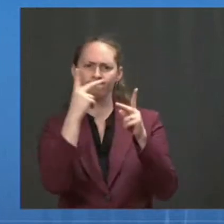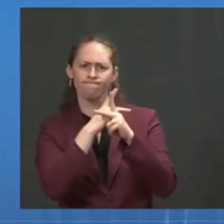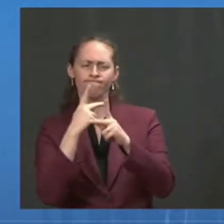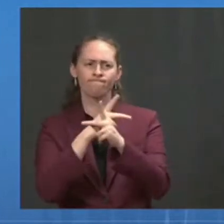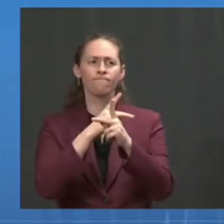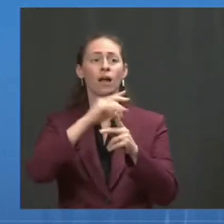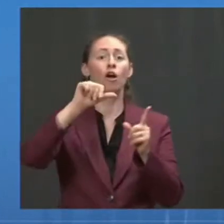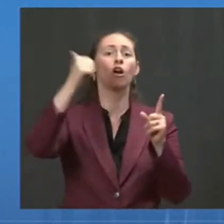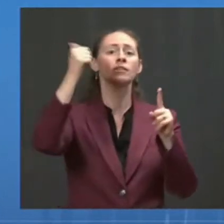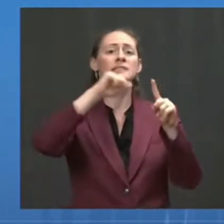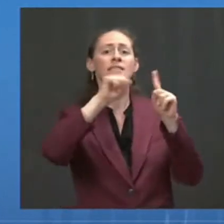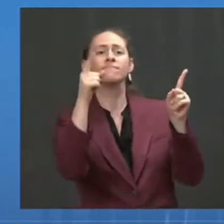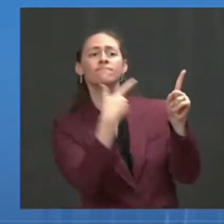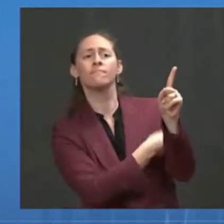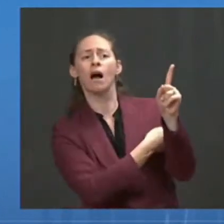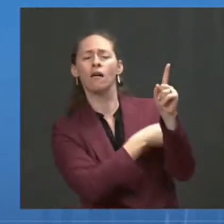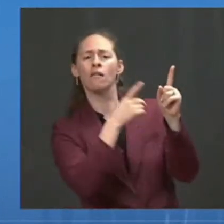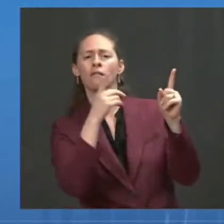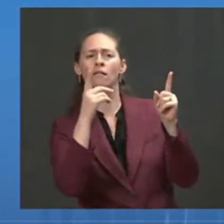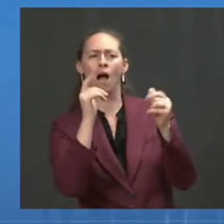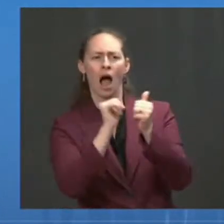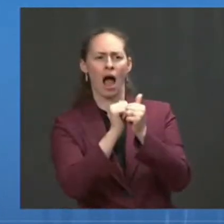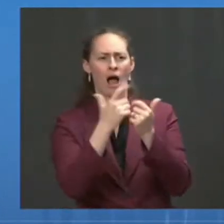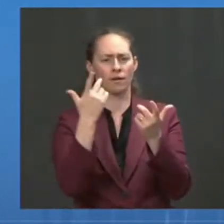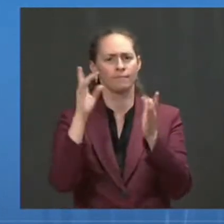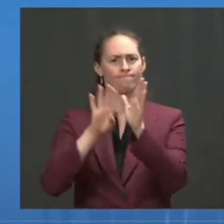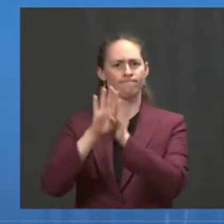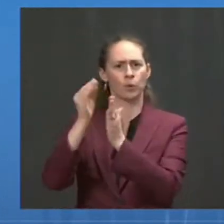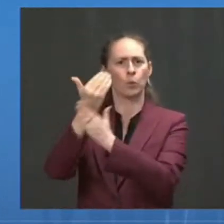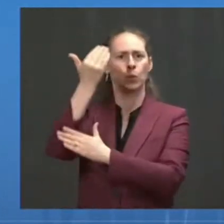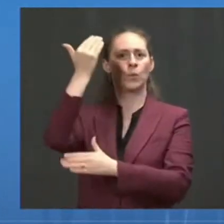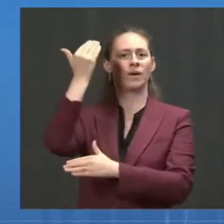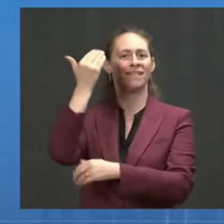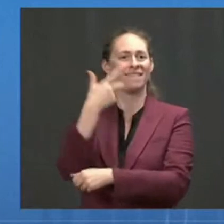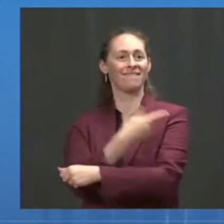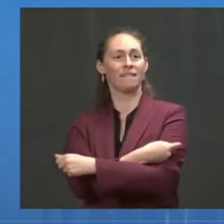help increase protection for these individuals, which is especially